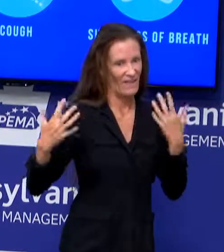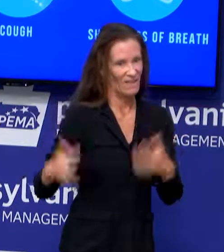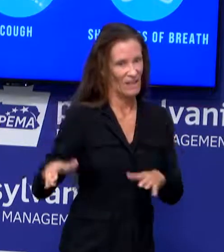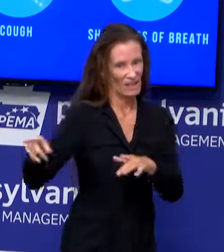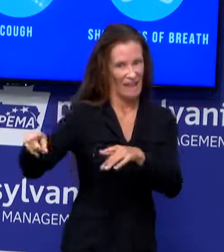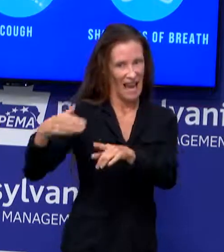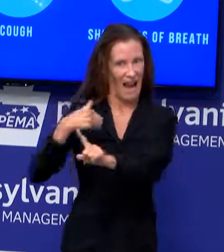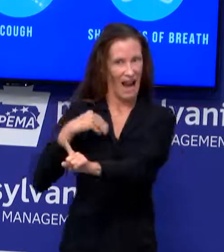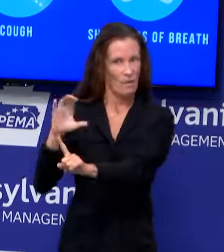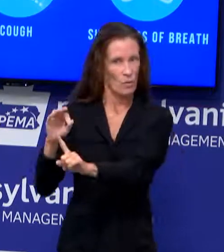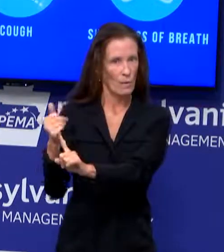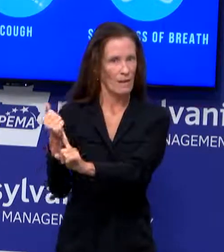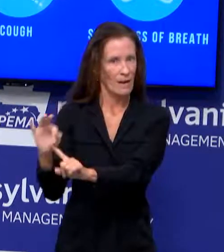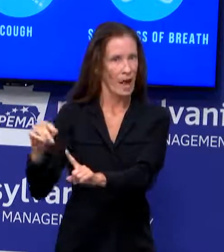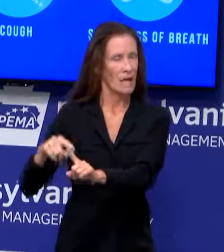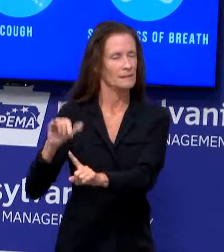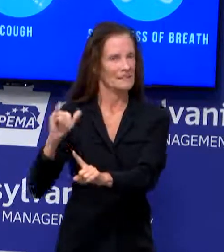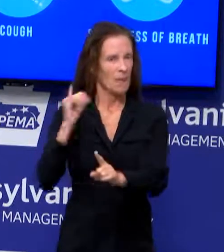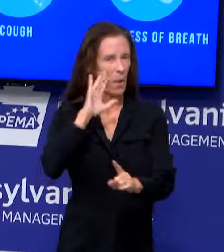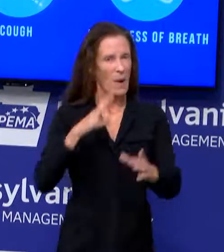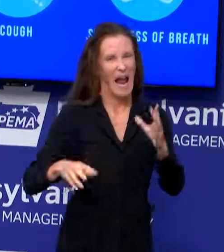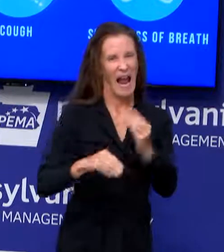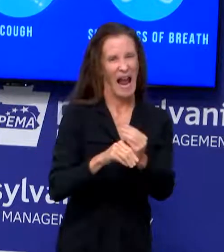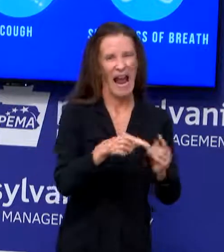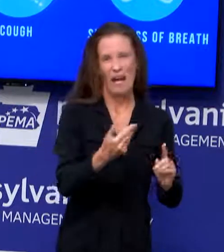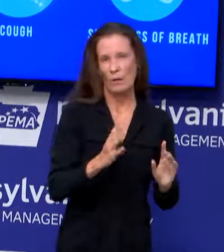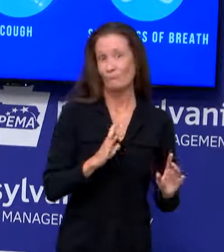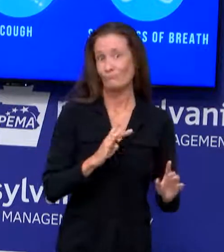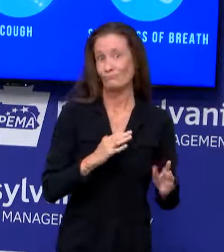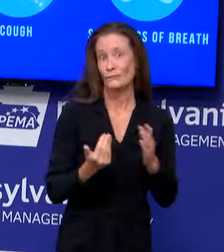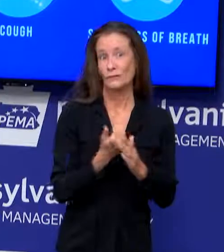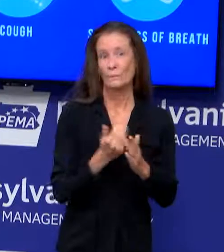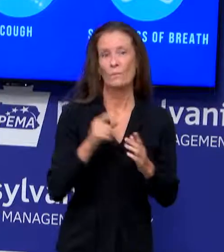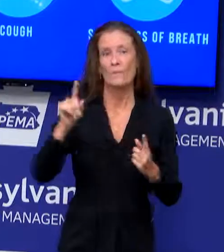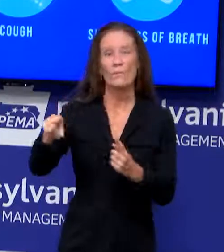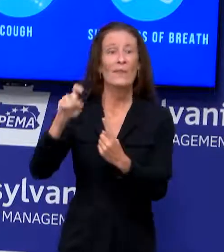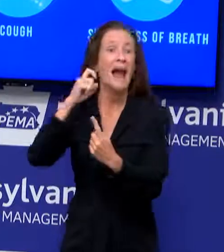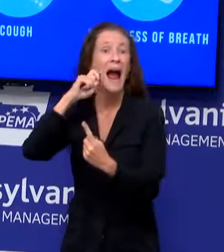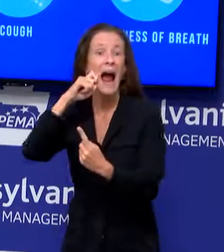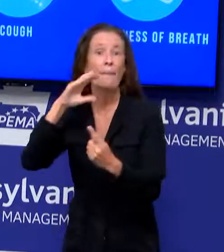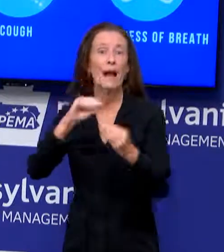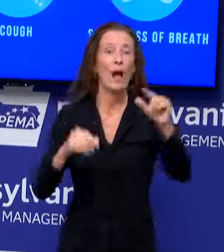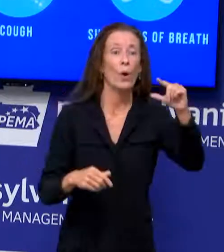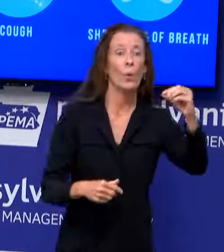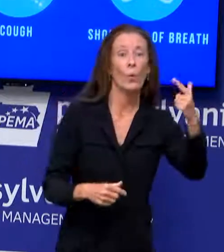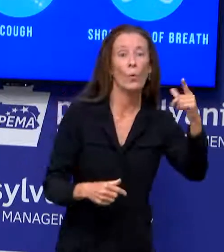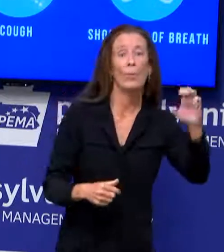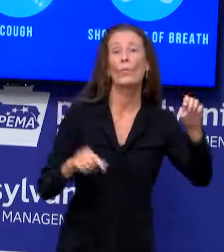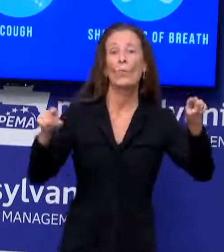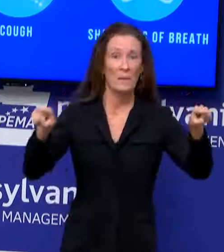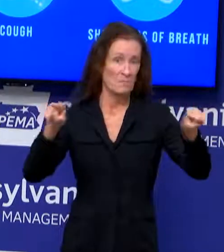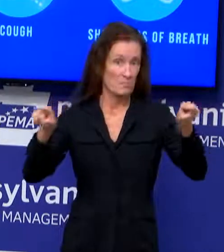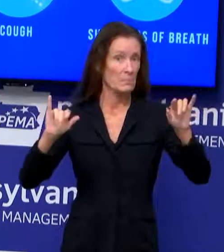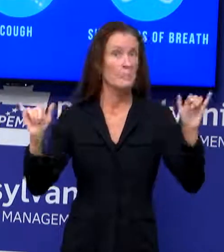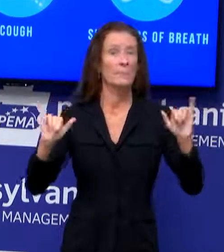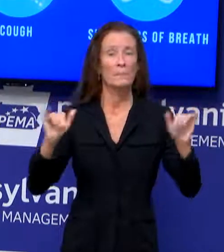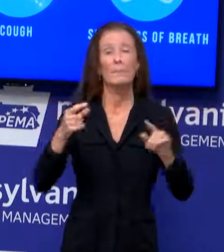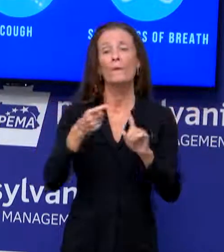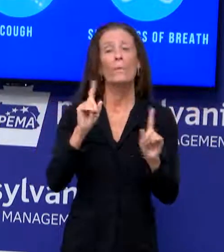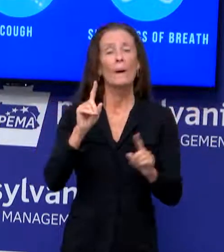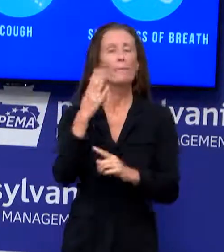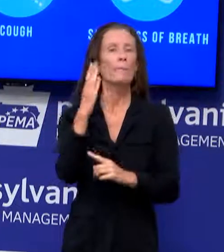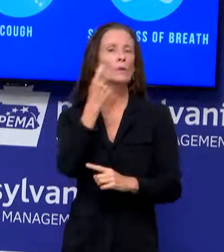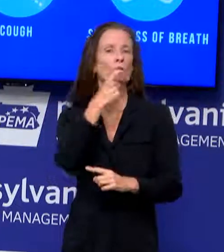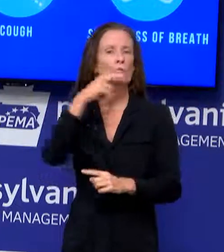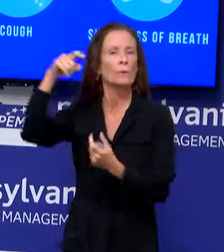technology developed by Apple and Google to use Bluetooth to measure time and distance, such as any